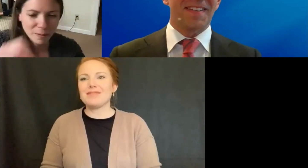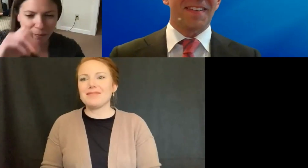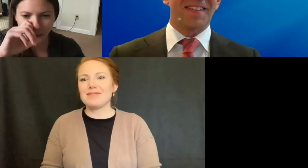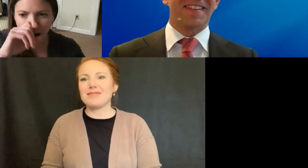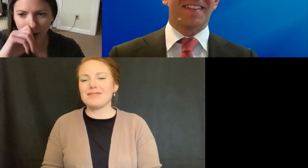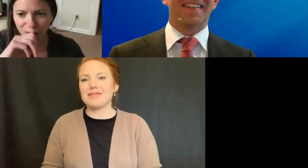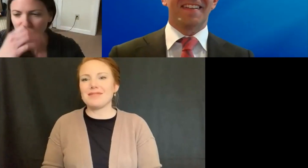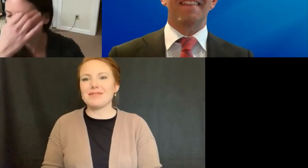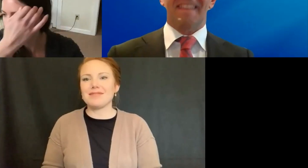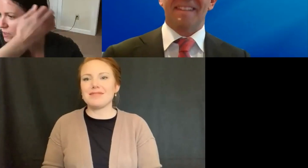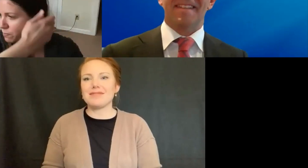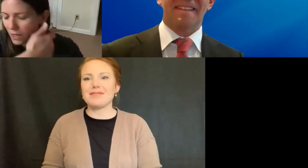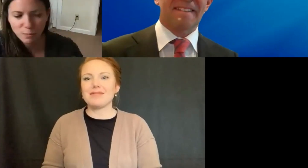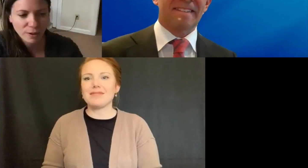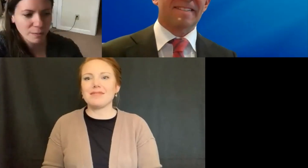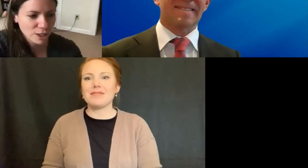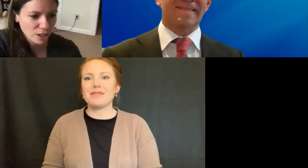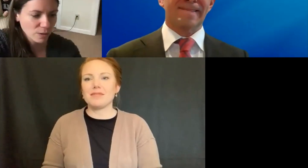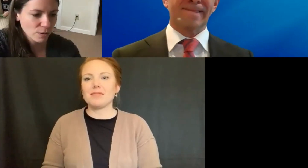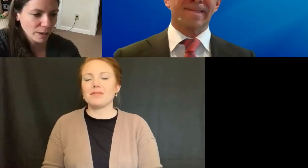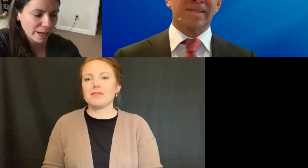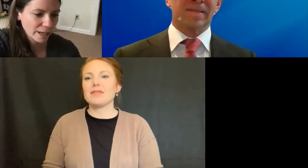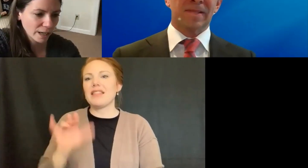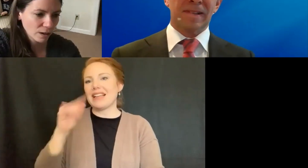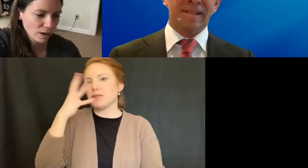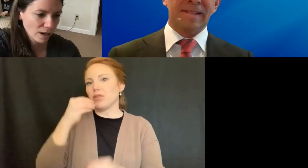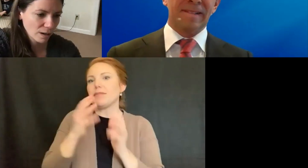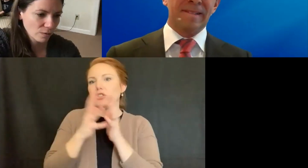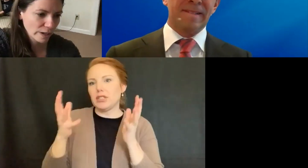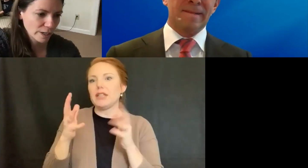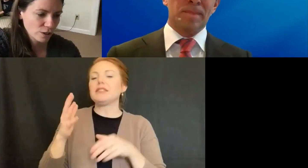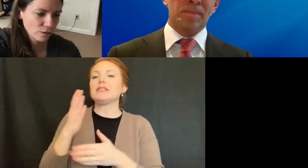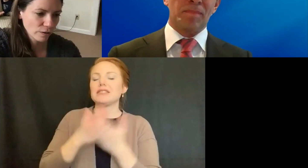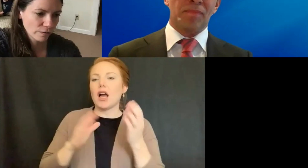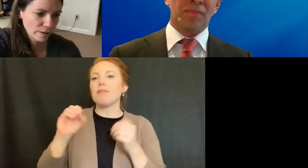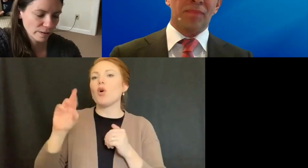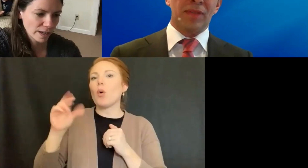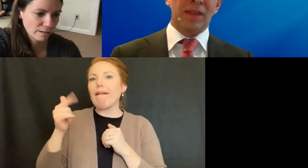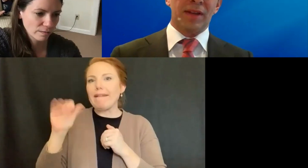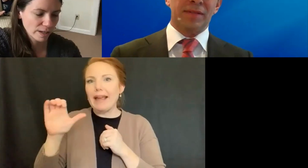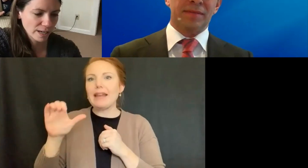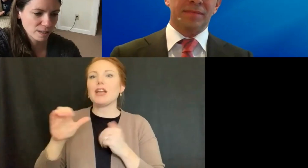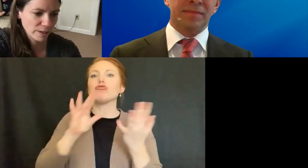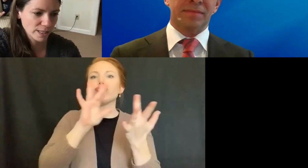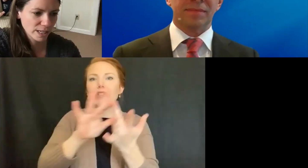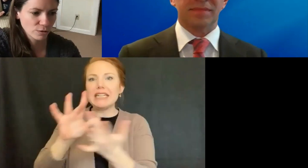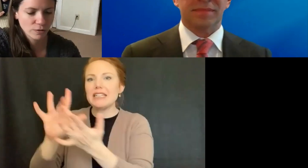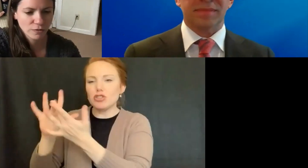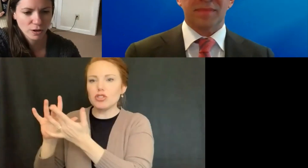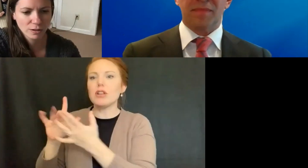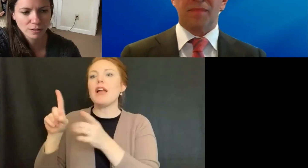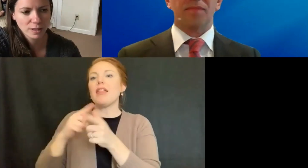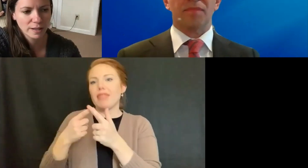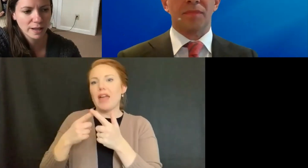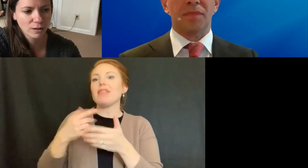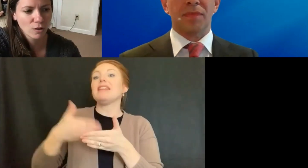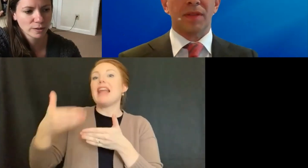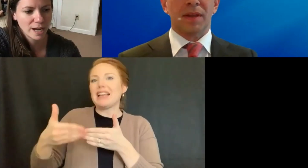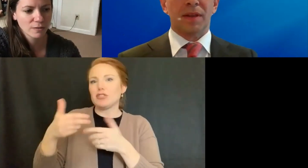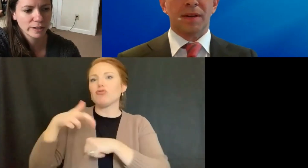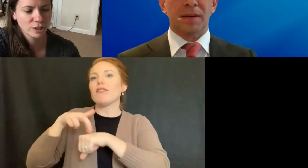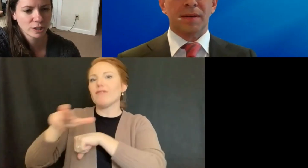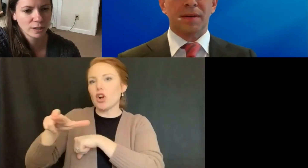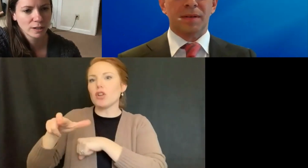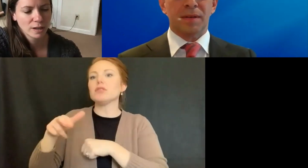There'll probably be some background noise, but that's pretty much it. Was organic reach. Then the next big stage was referrals, and then